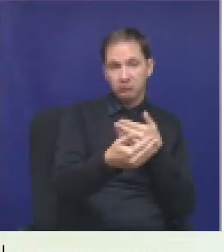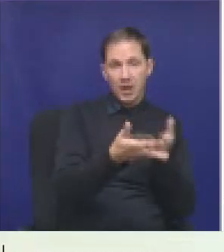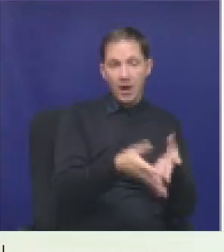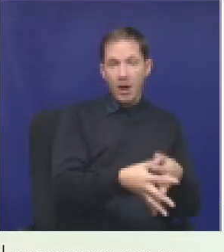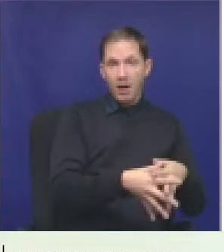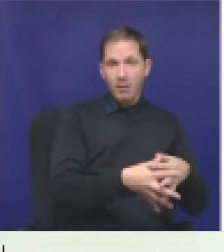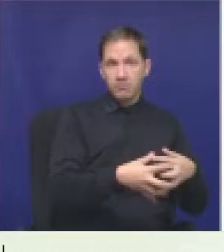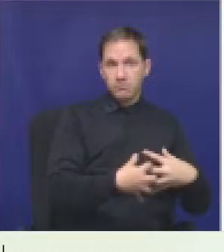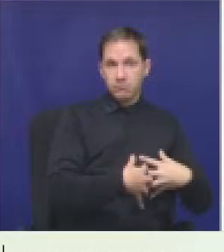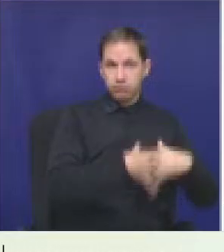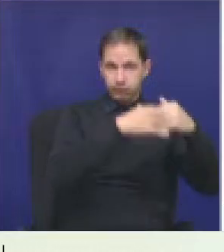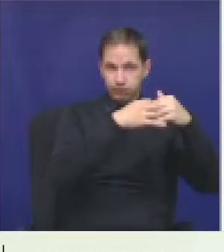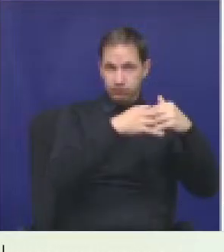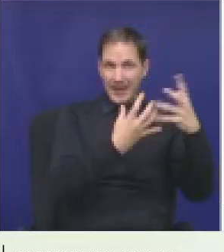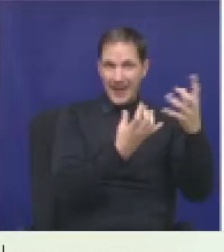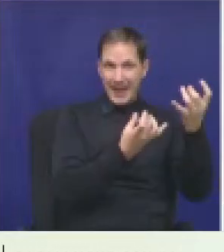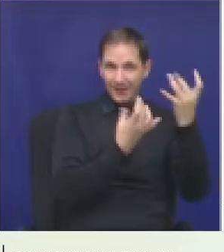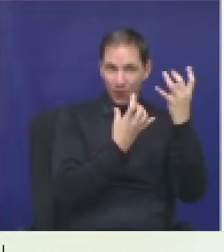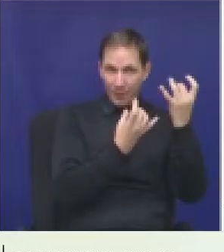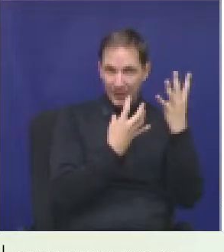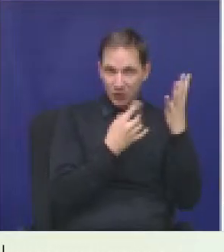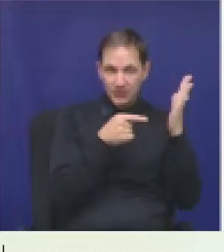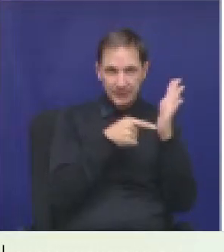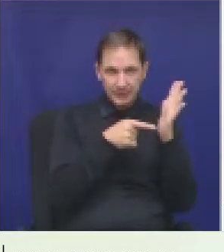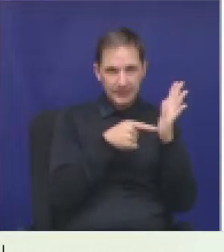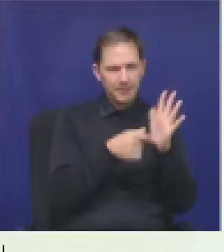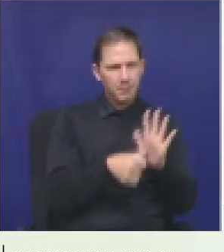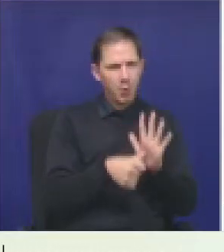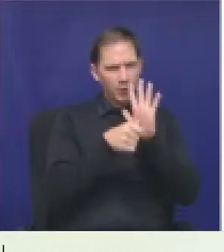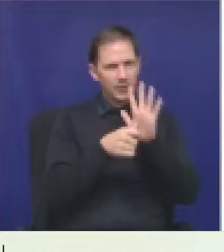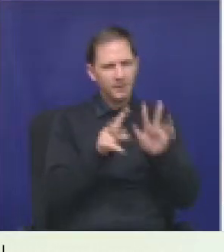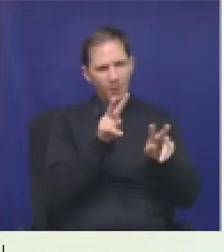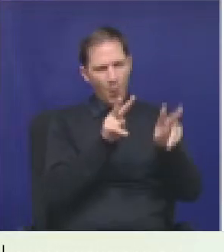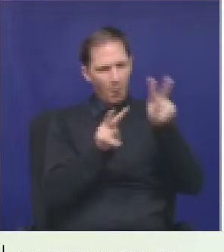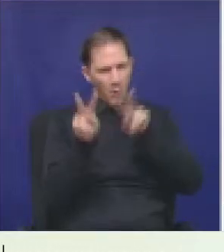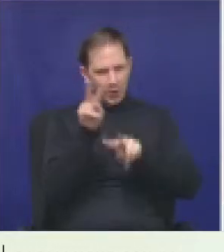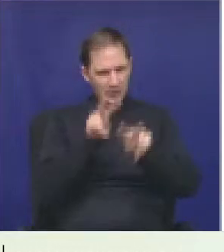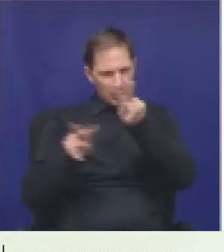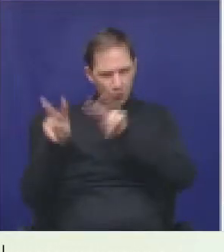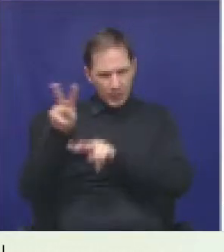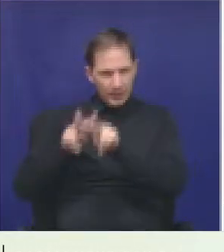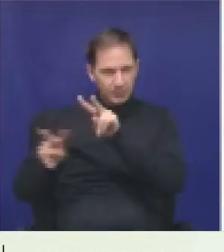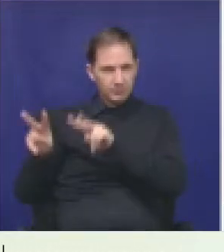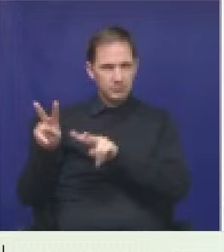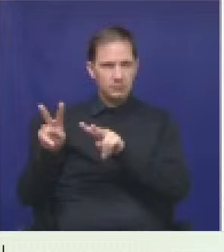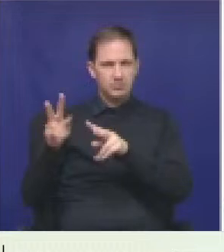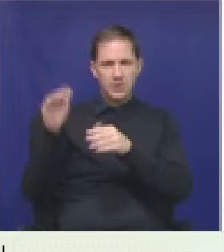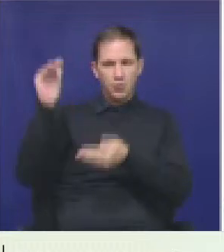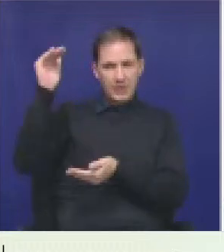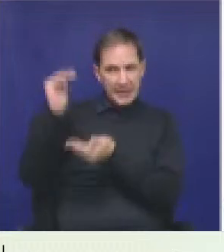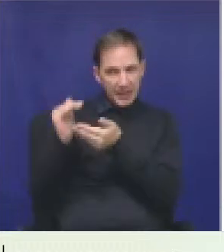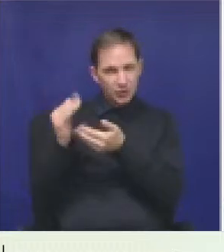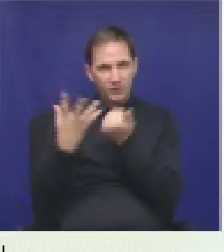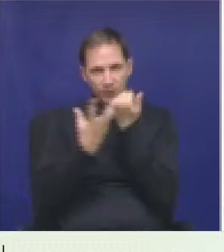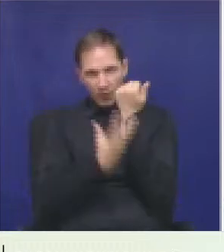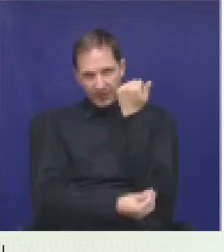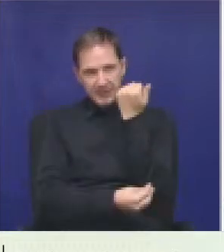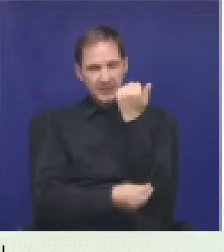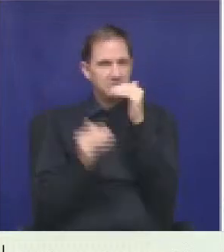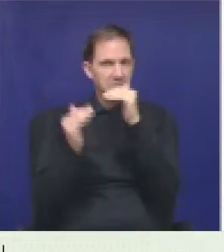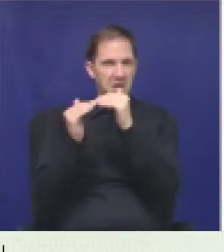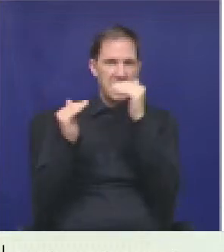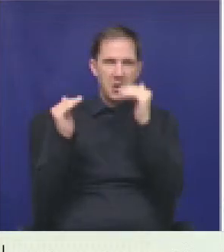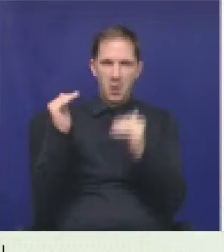institution is critical for the monitoring progress on poverty reduction, inequality, employment,